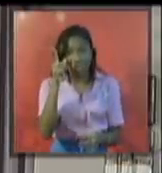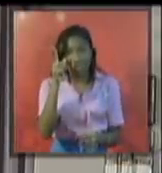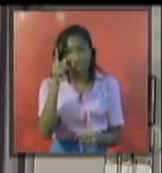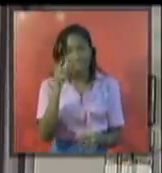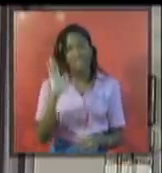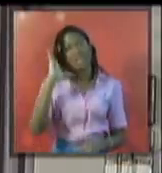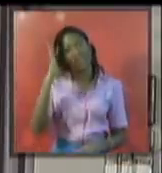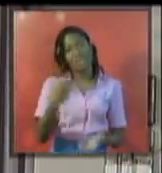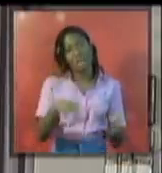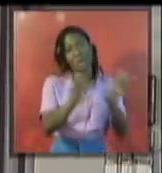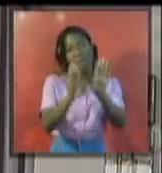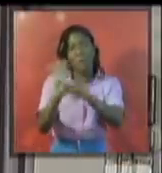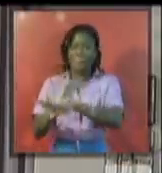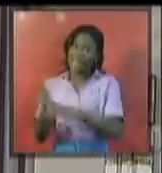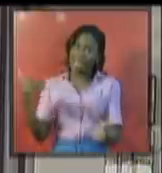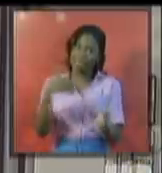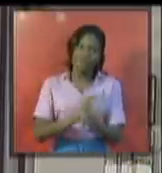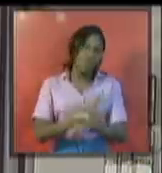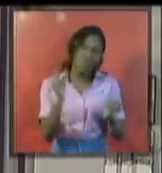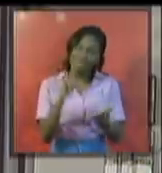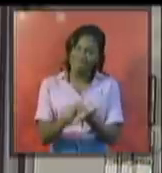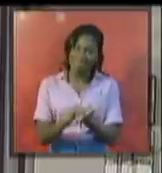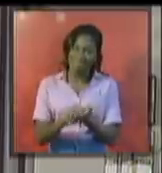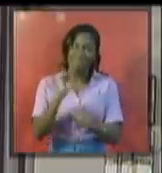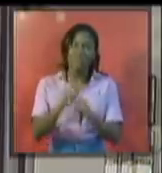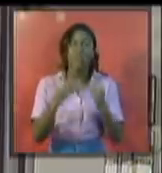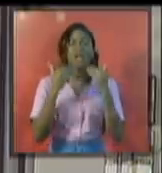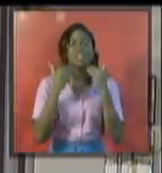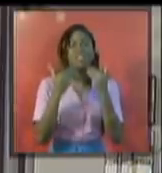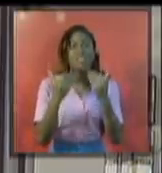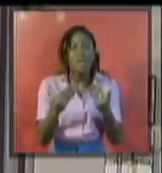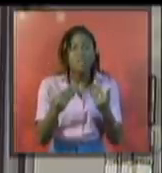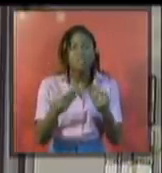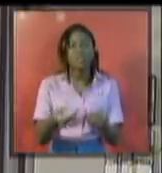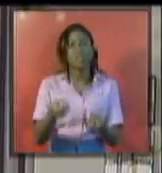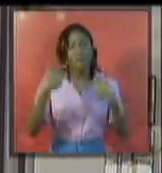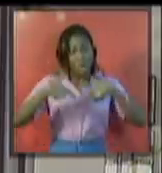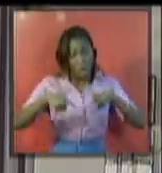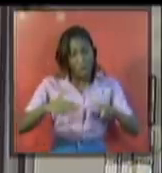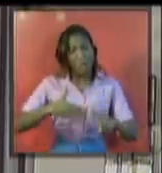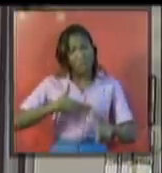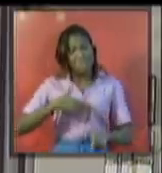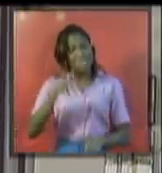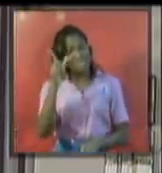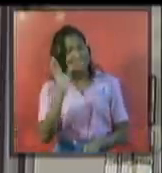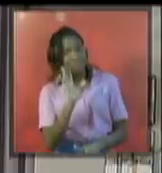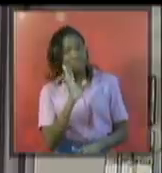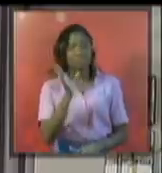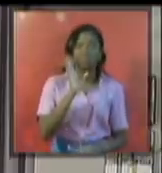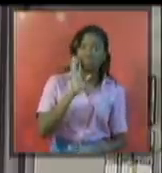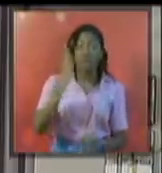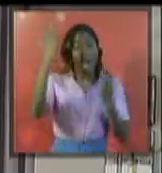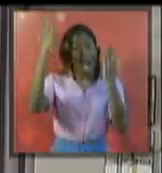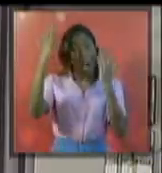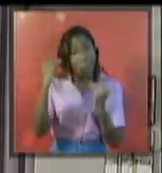employ. So, Ms. Alcantara, I want to thank you for the past few moments. I hope we have impressed upon the